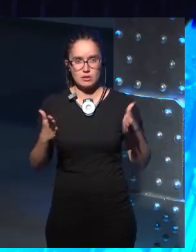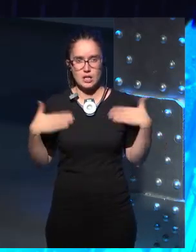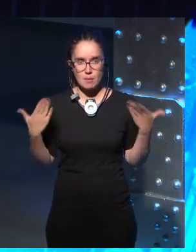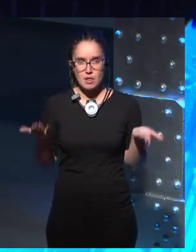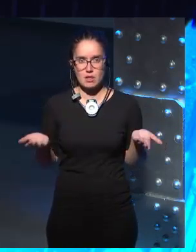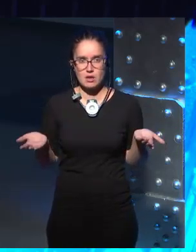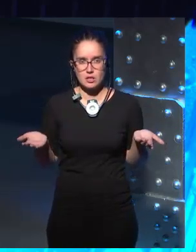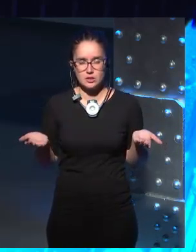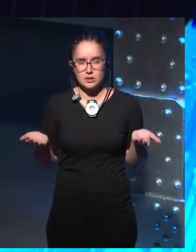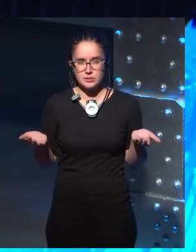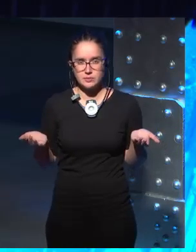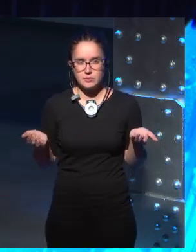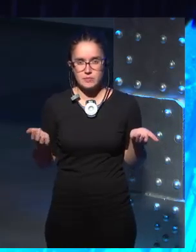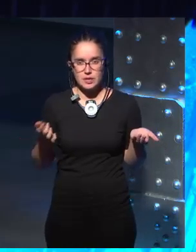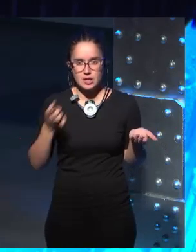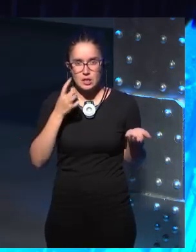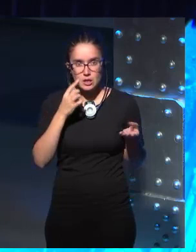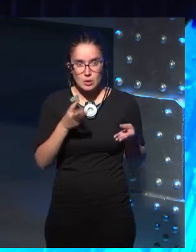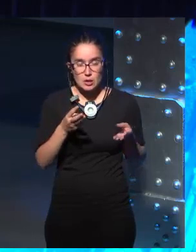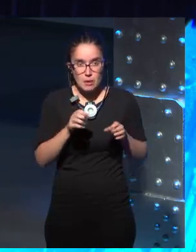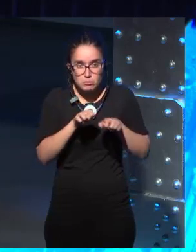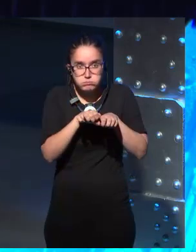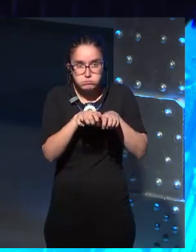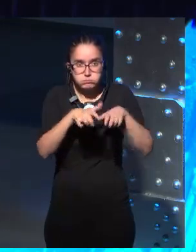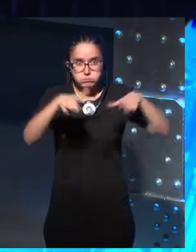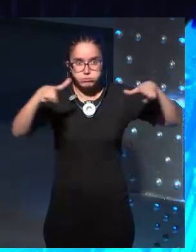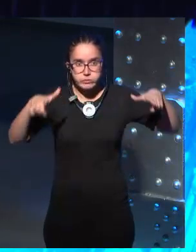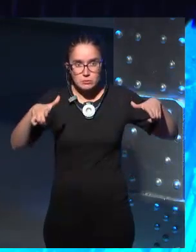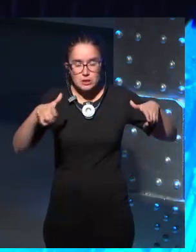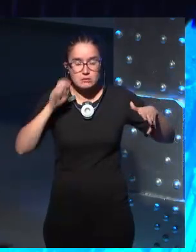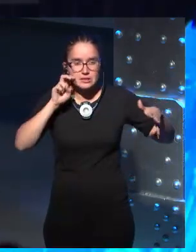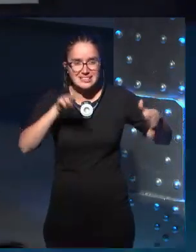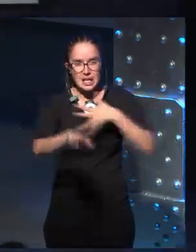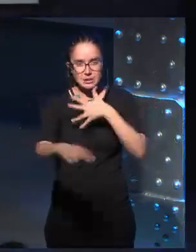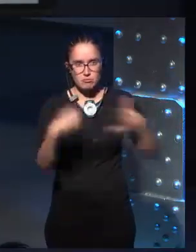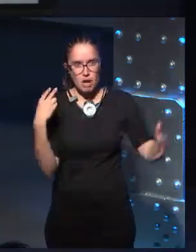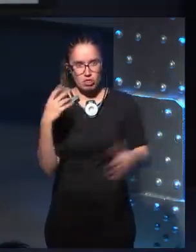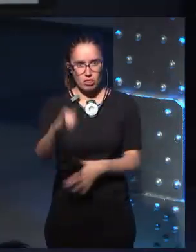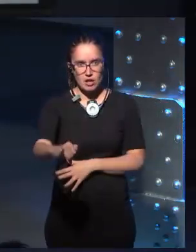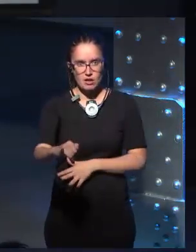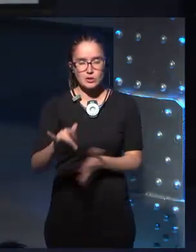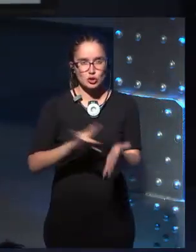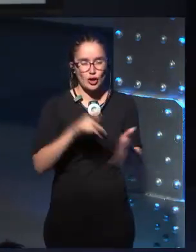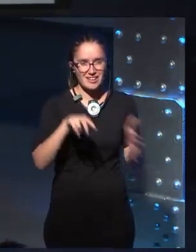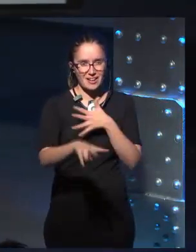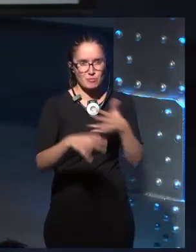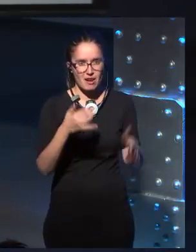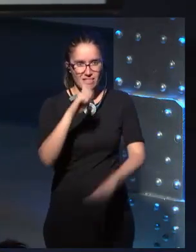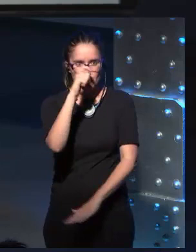should become diluted enough to become transparent. Once it's transparent, light can